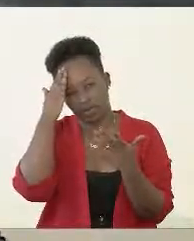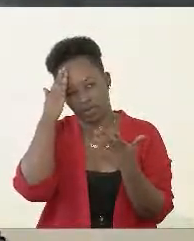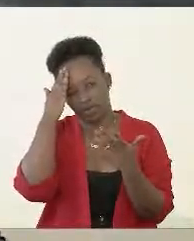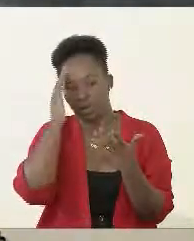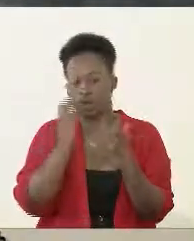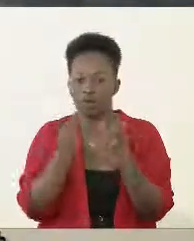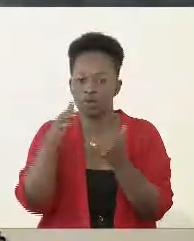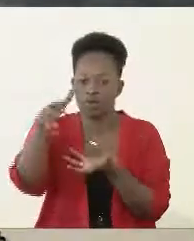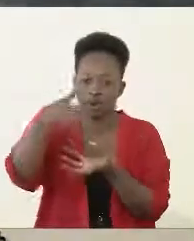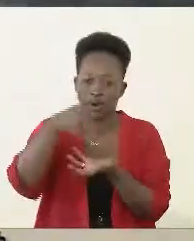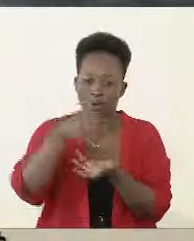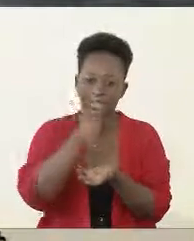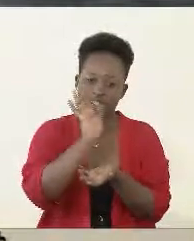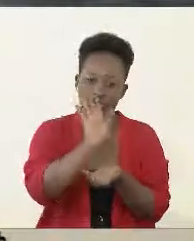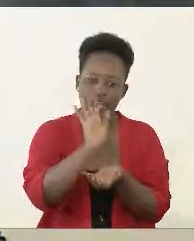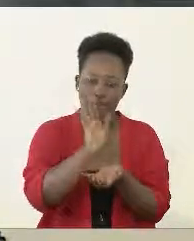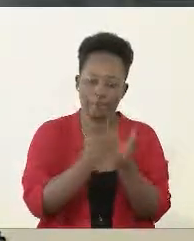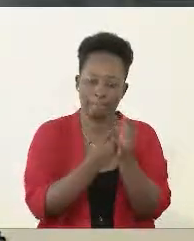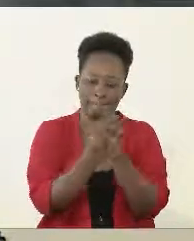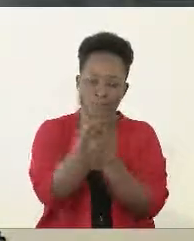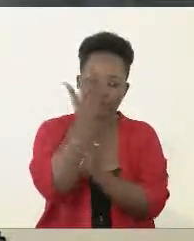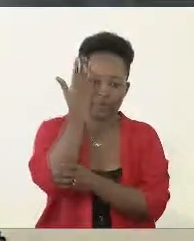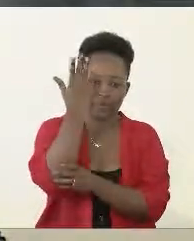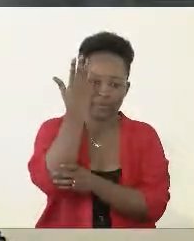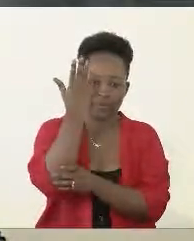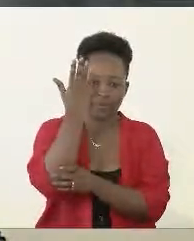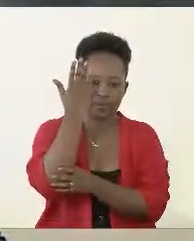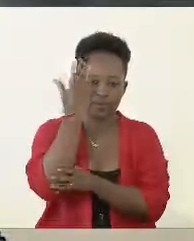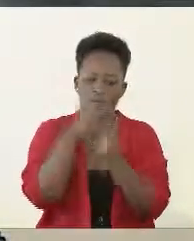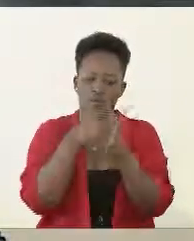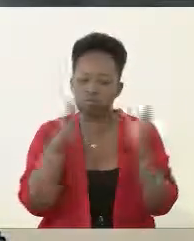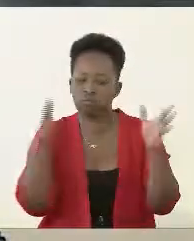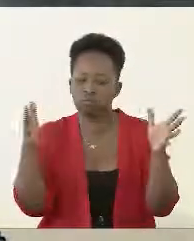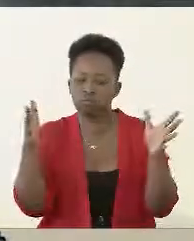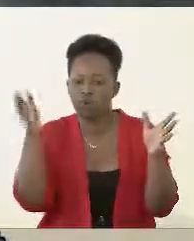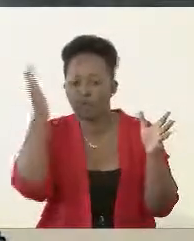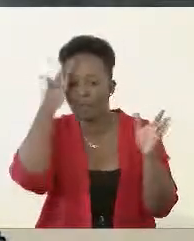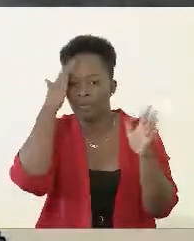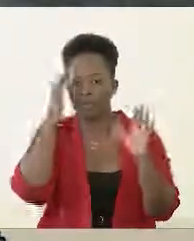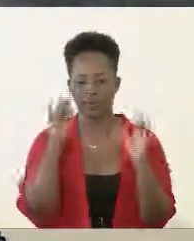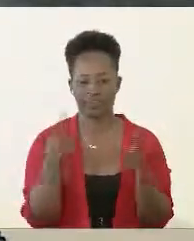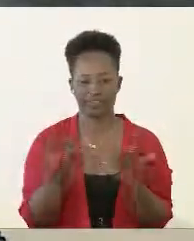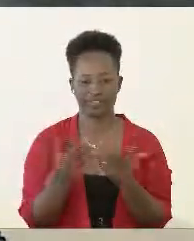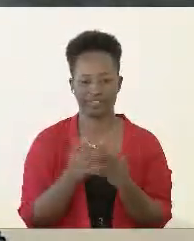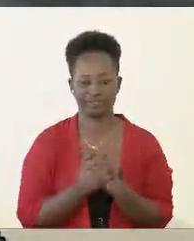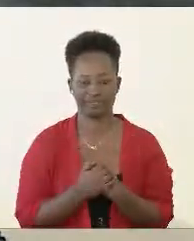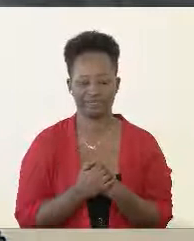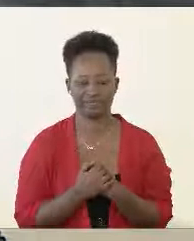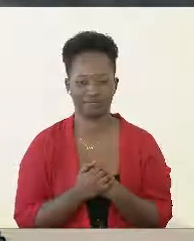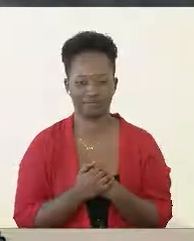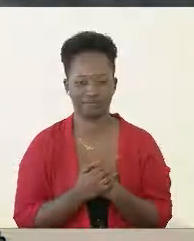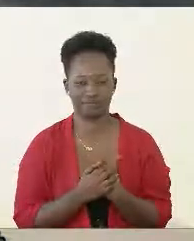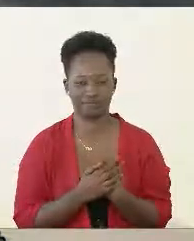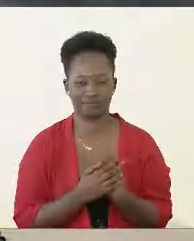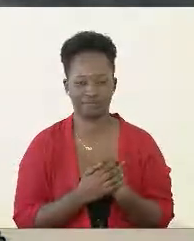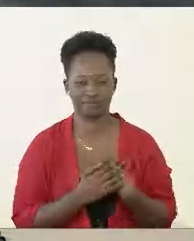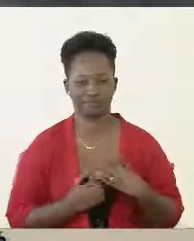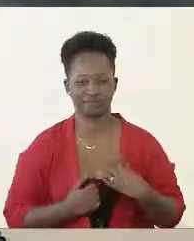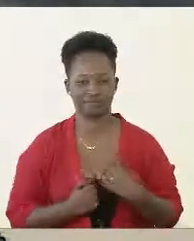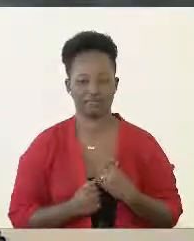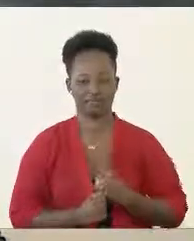your supermarket is growing, is expanding? So what does the question want us to give? What does the